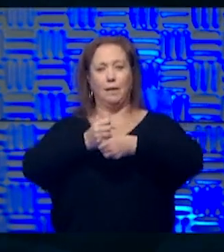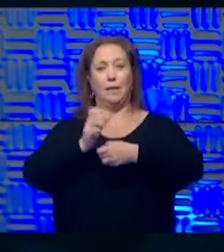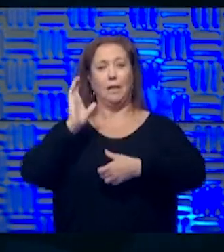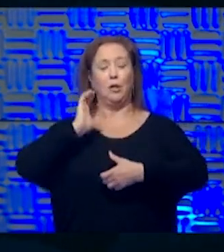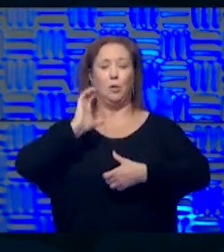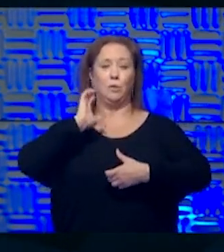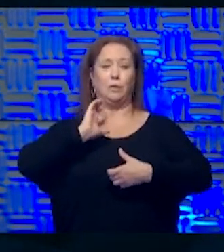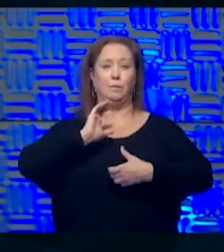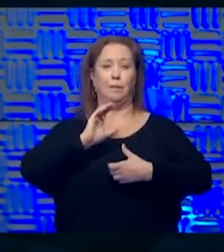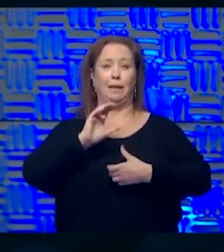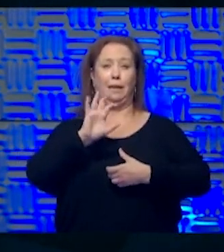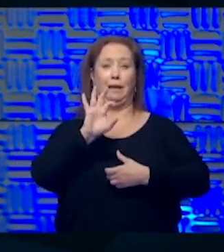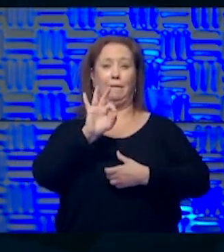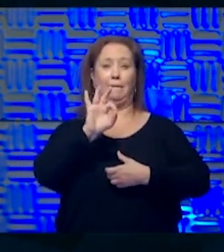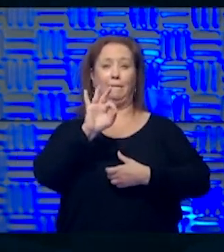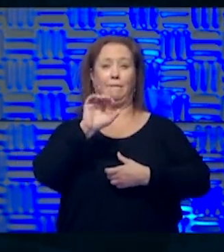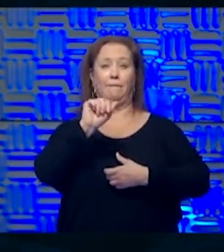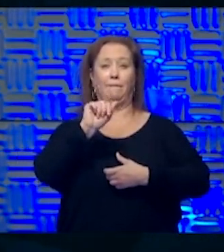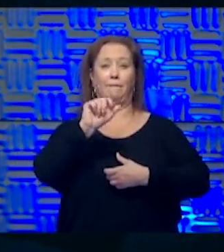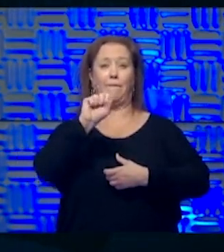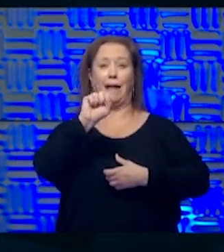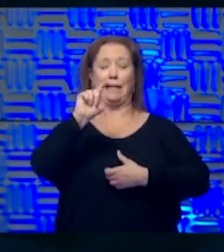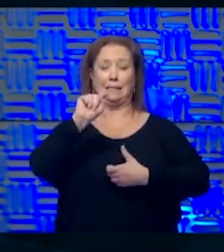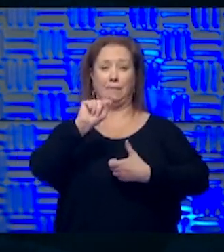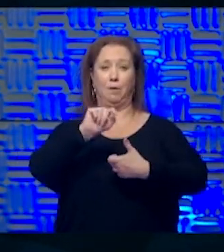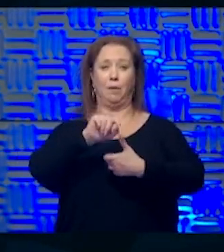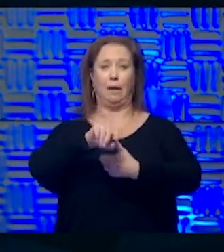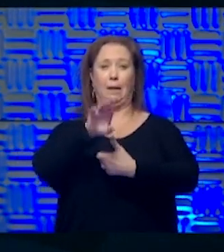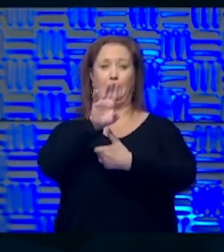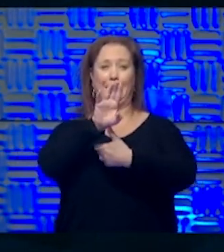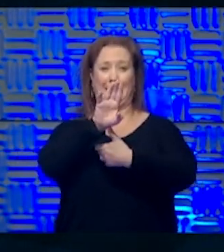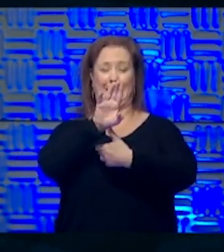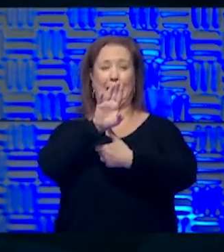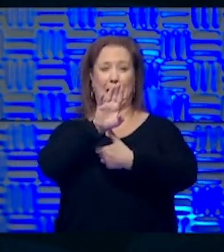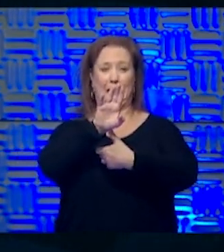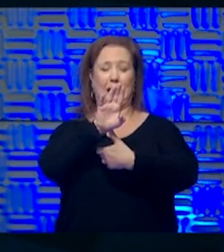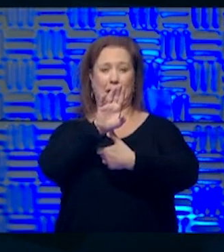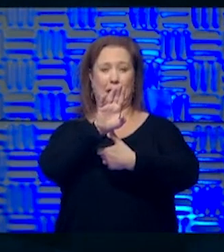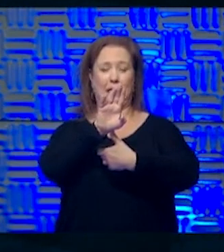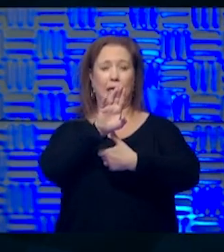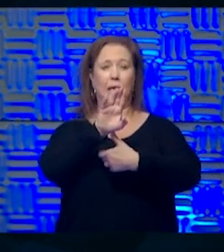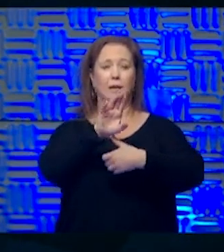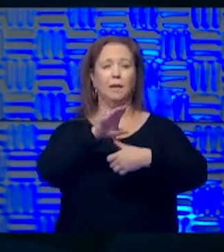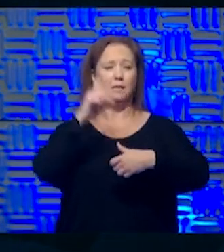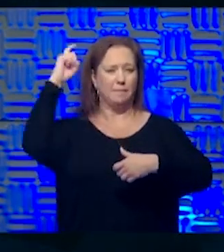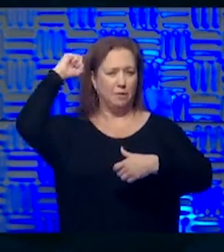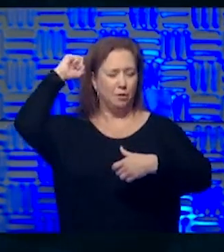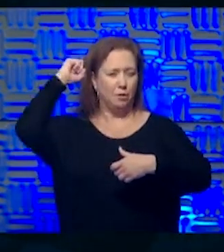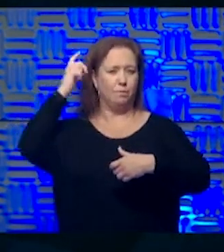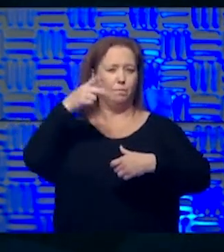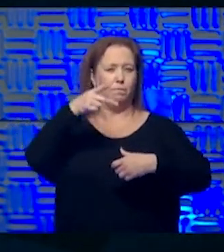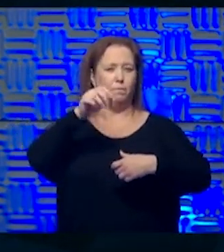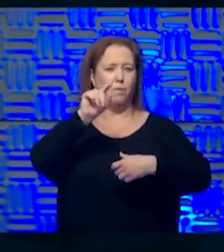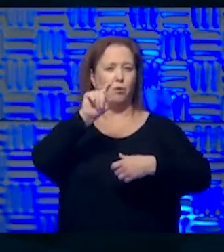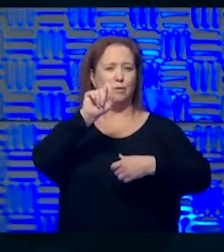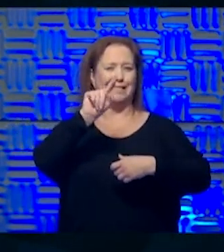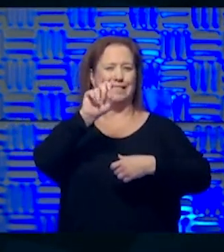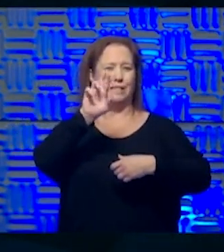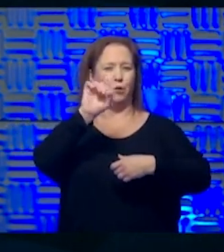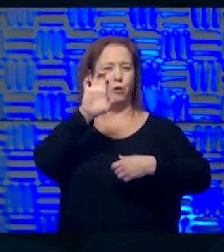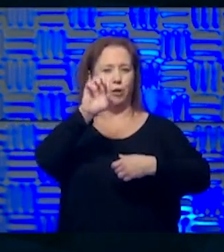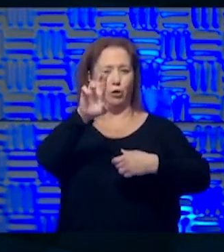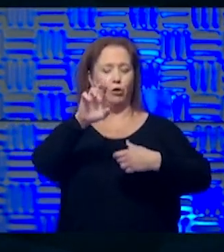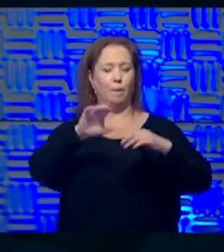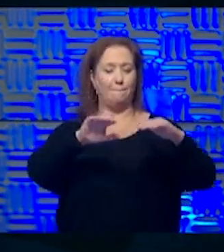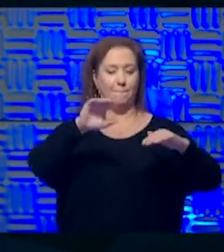to be just fast, but we have added B to it because that addresses some posterior circulation strokes. The B